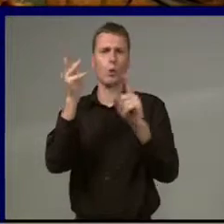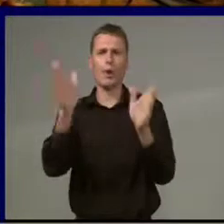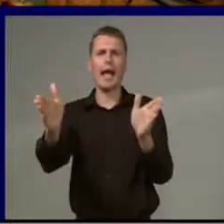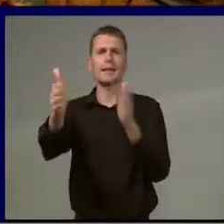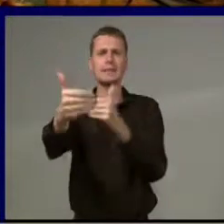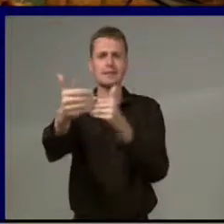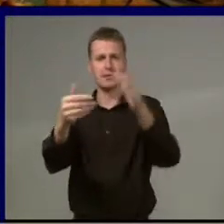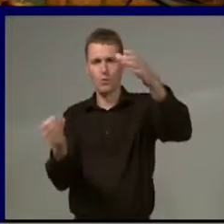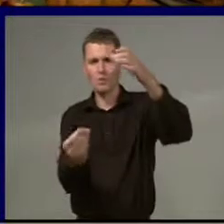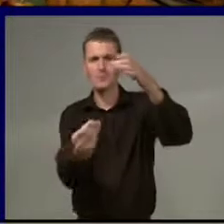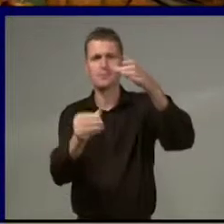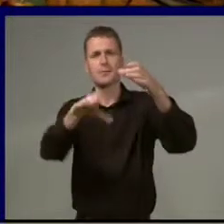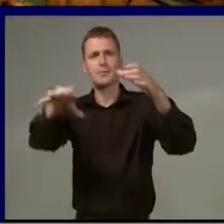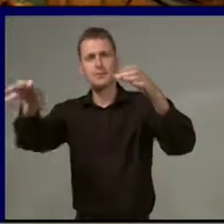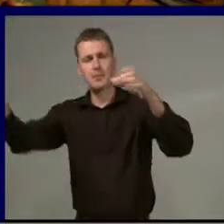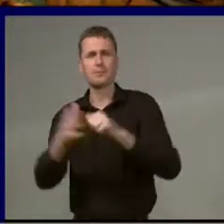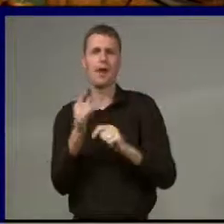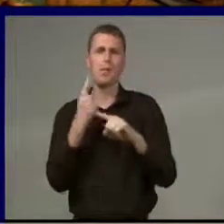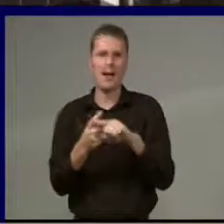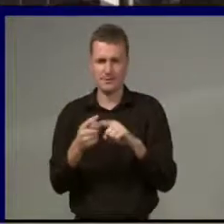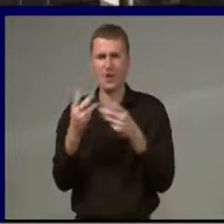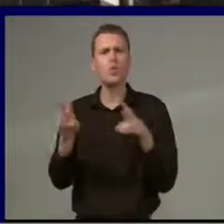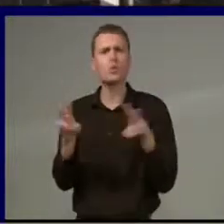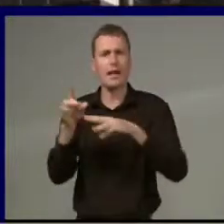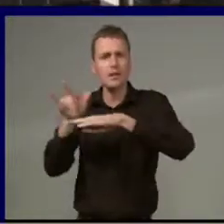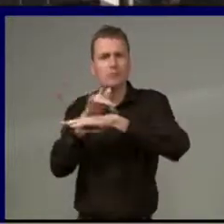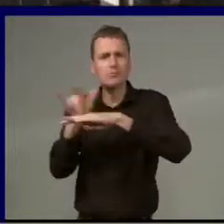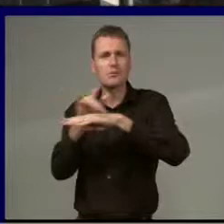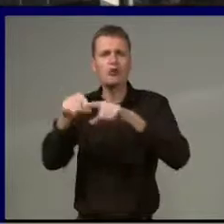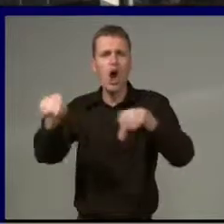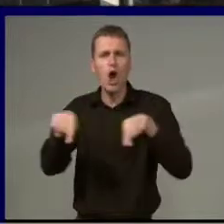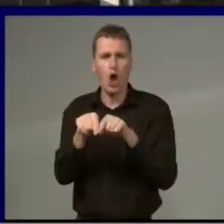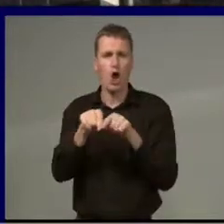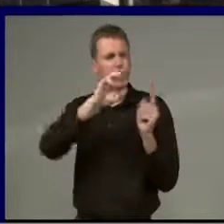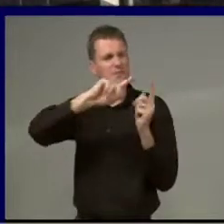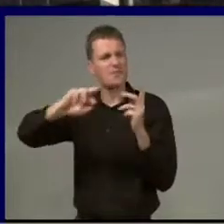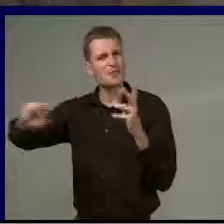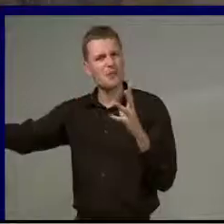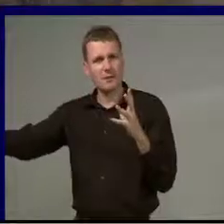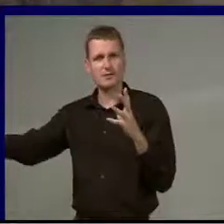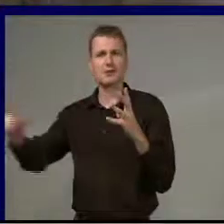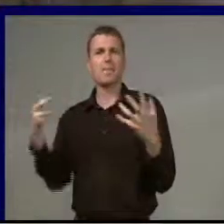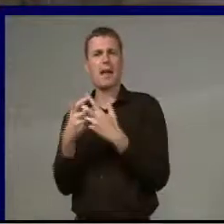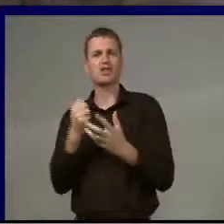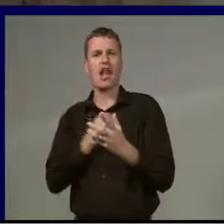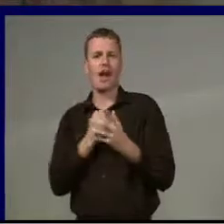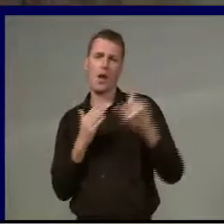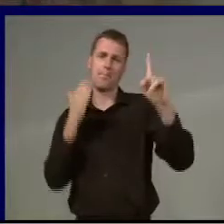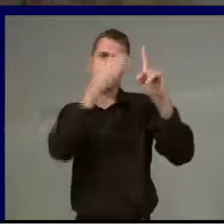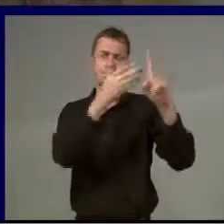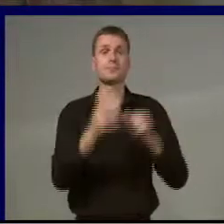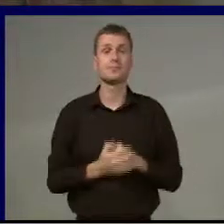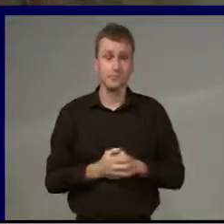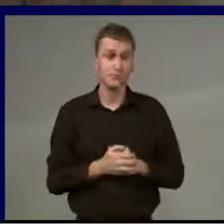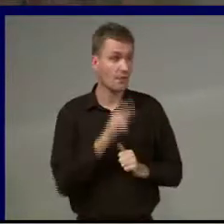effective recital room for the School of Music and other specialised spaces that you need for educational purposes. The restoration work on the